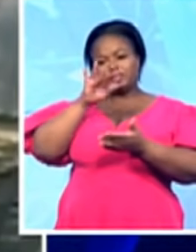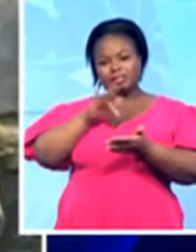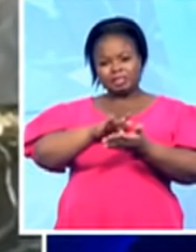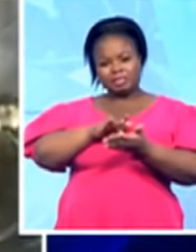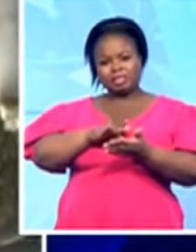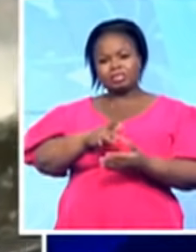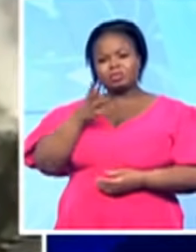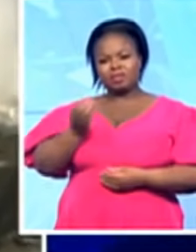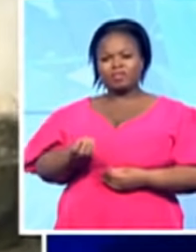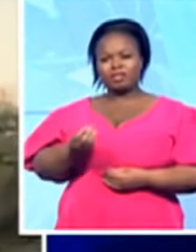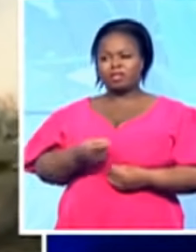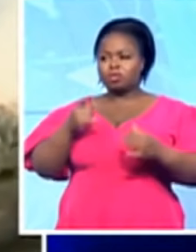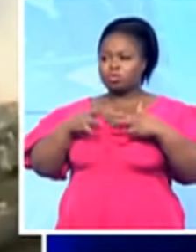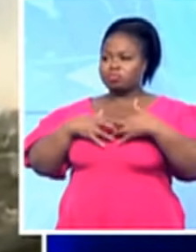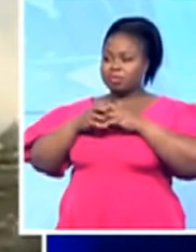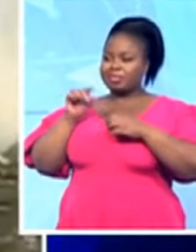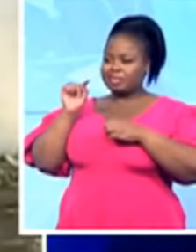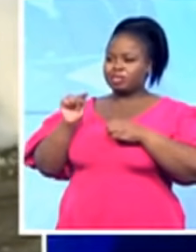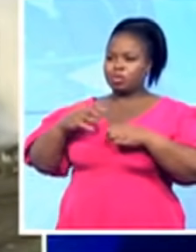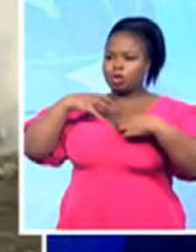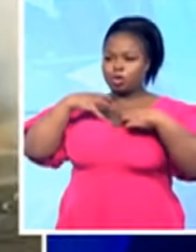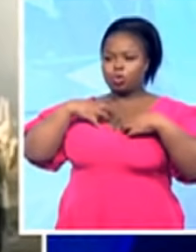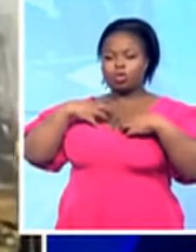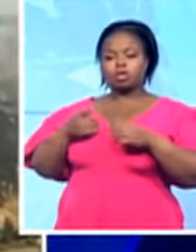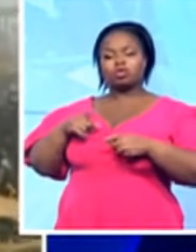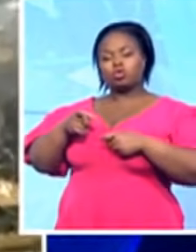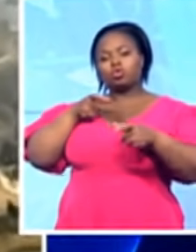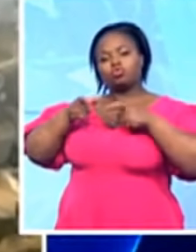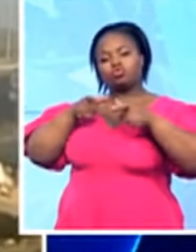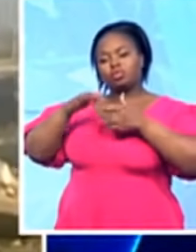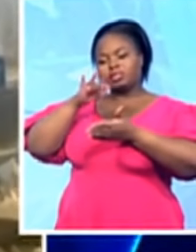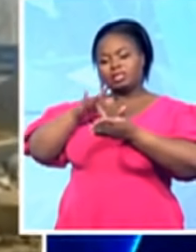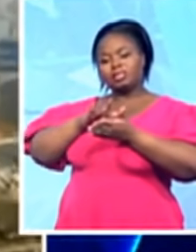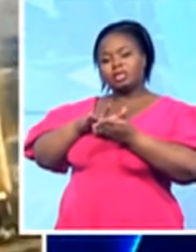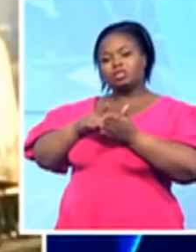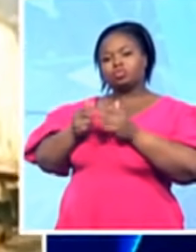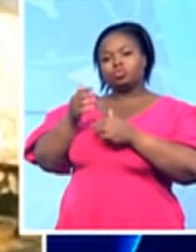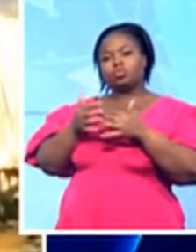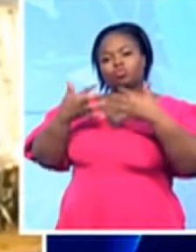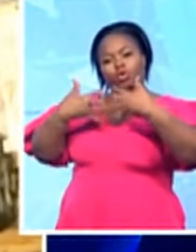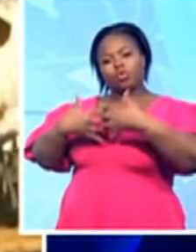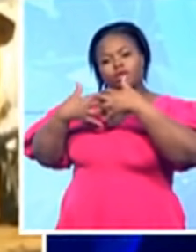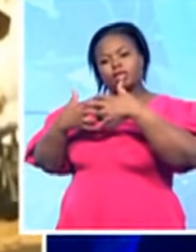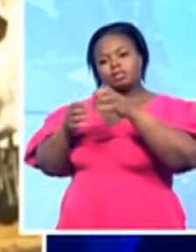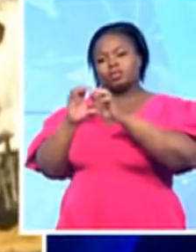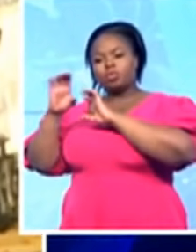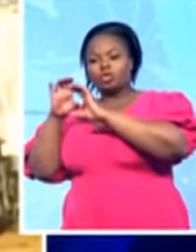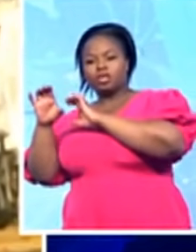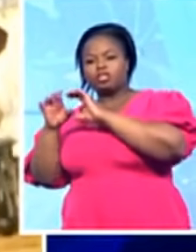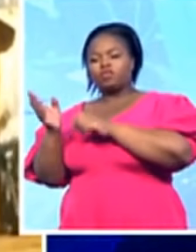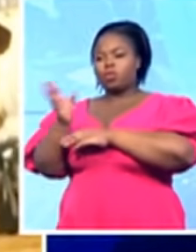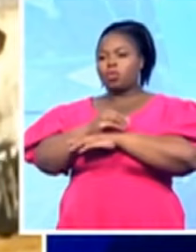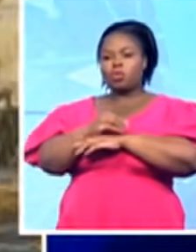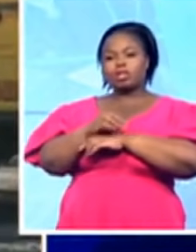our very own route control center that helps to coordinate the communication between all of the emergency services so that we can ensure